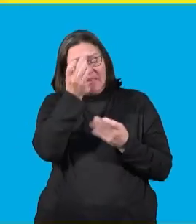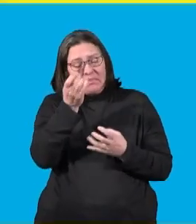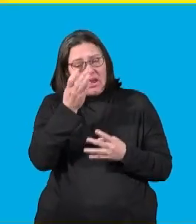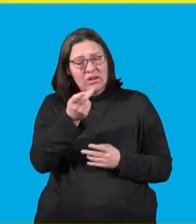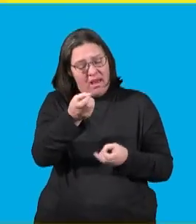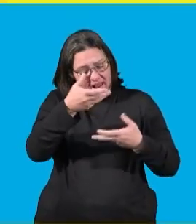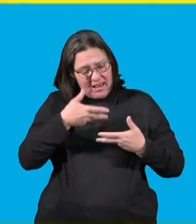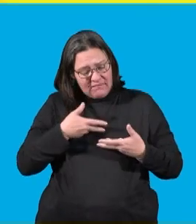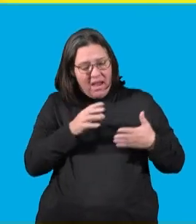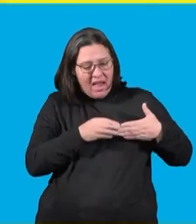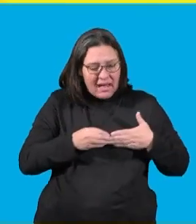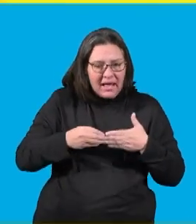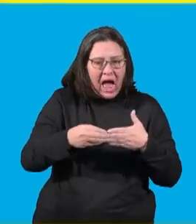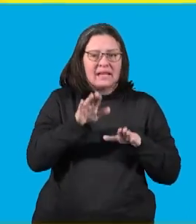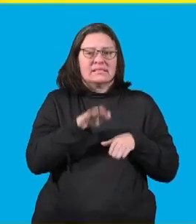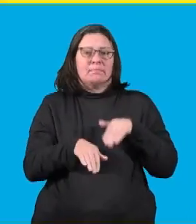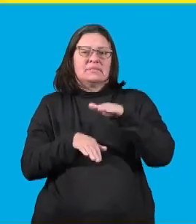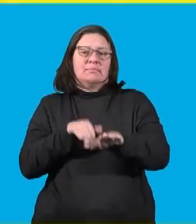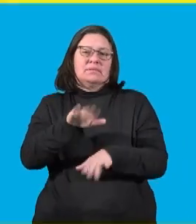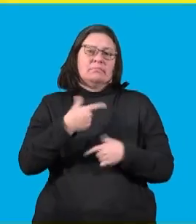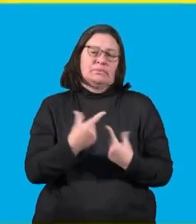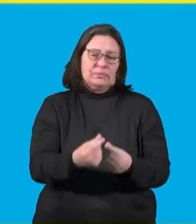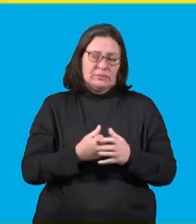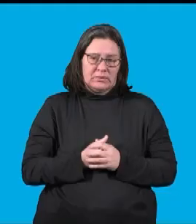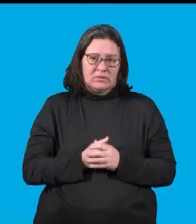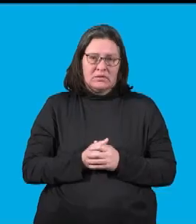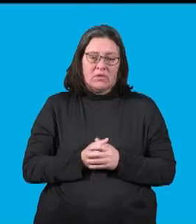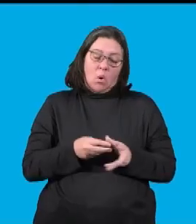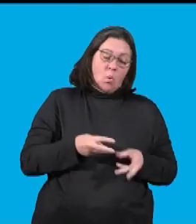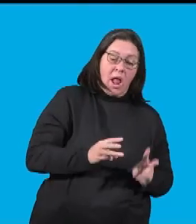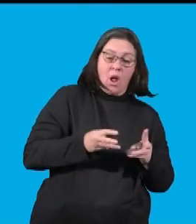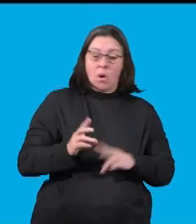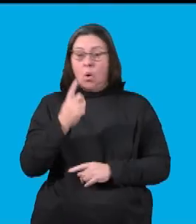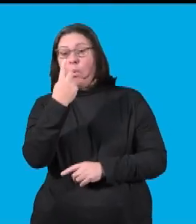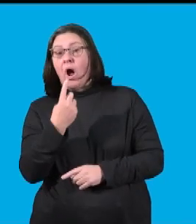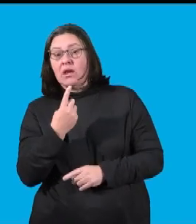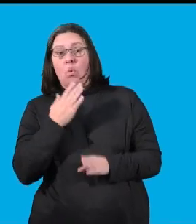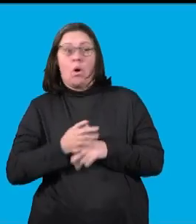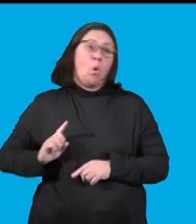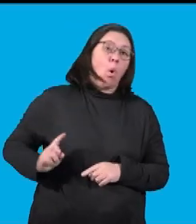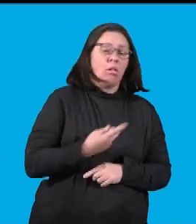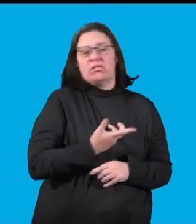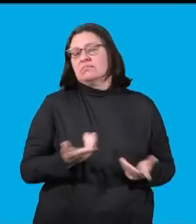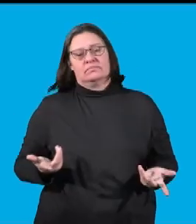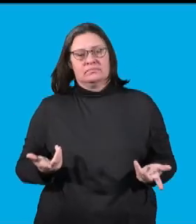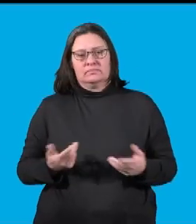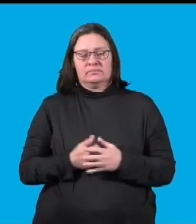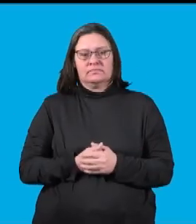let the information they give you guide your steps, all right? There's no one method that works for